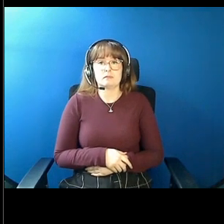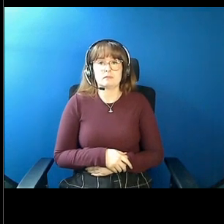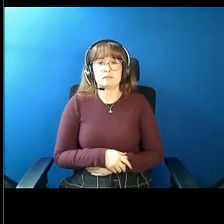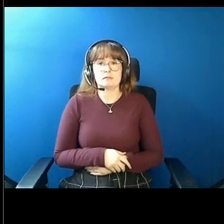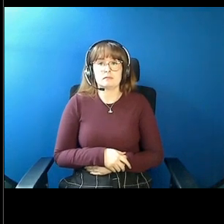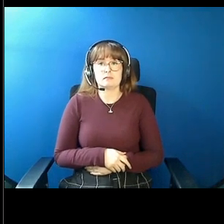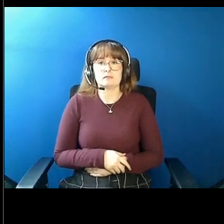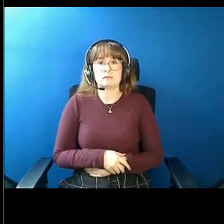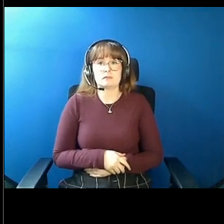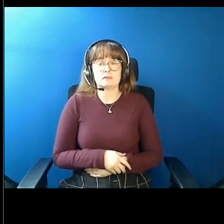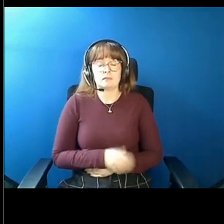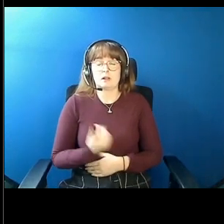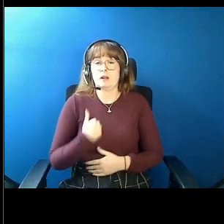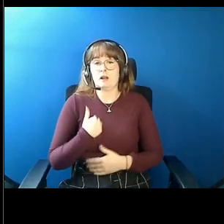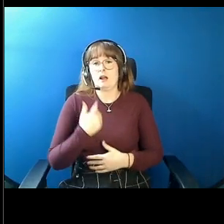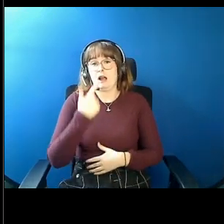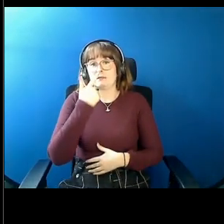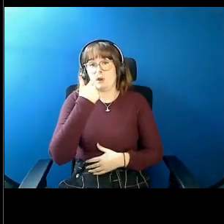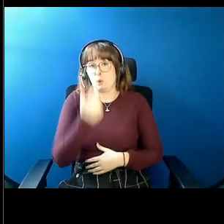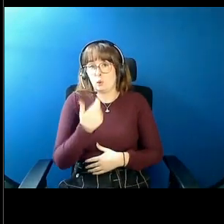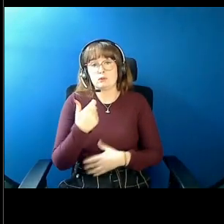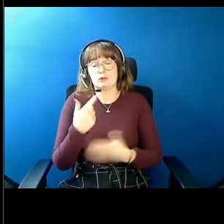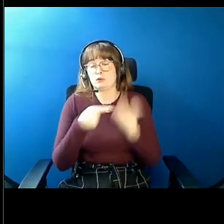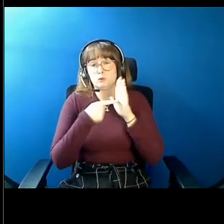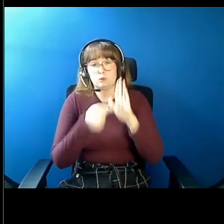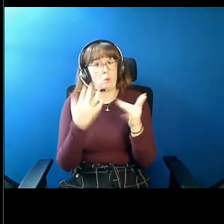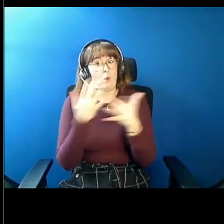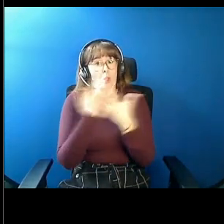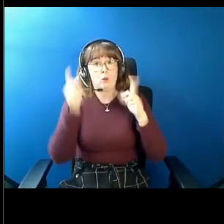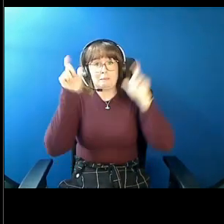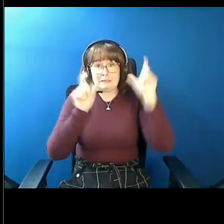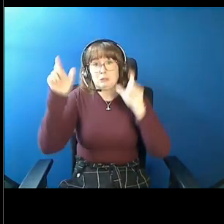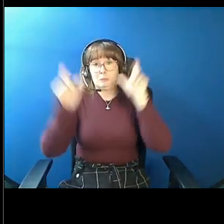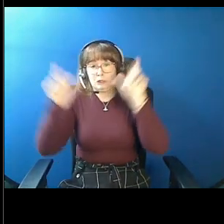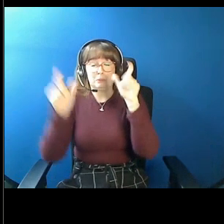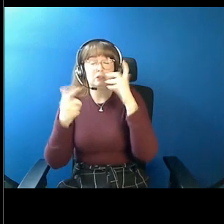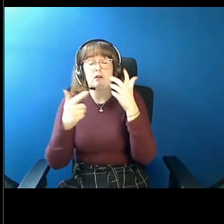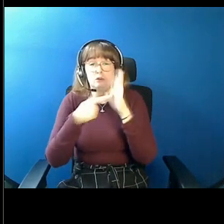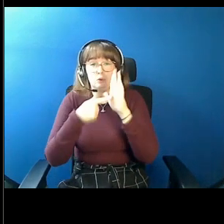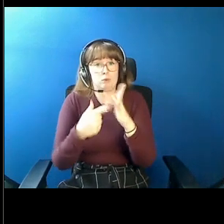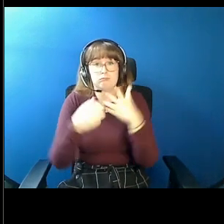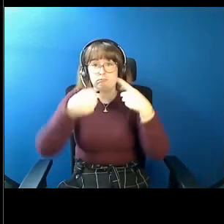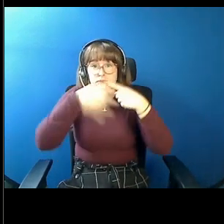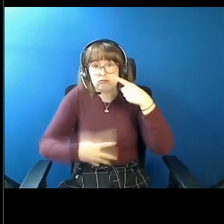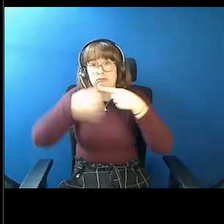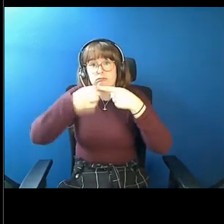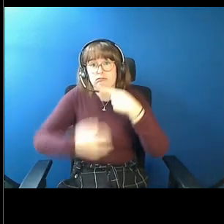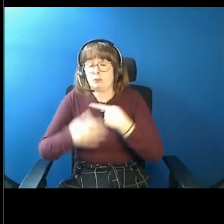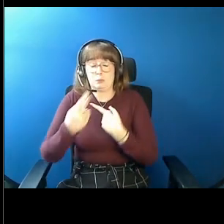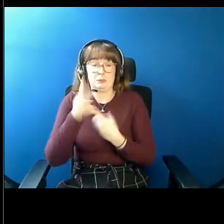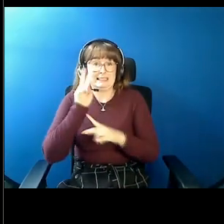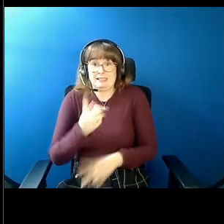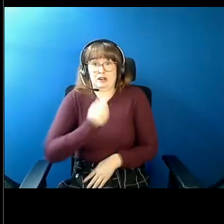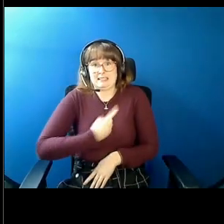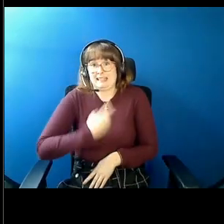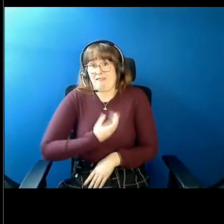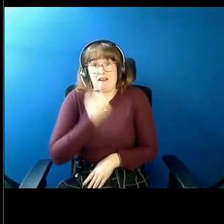I could go on at this point and show you lots of pictures of catastrophes happening around the world, but we all see those ourselves every day